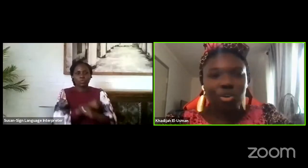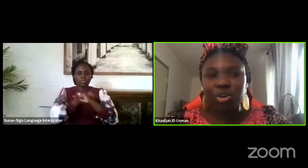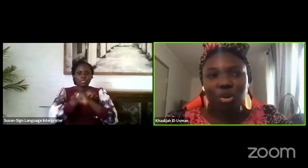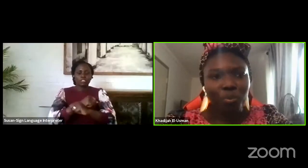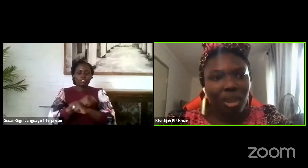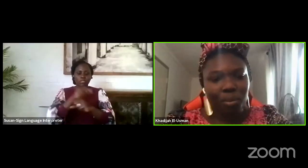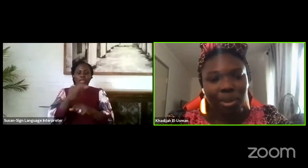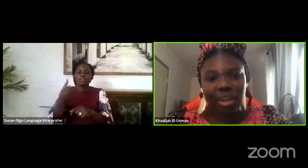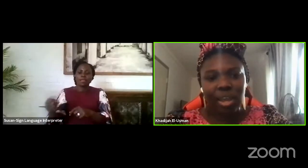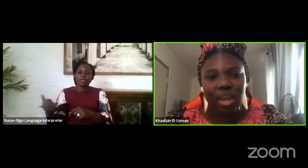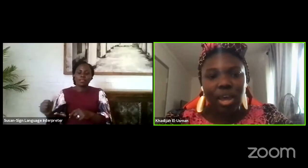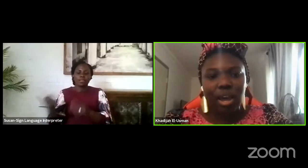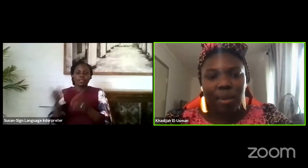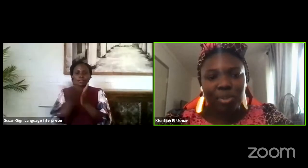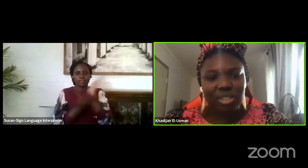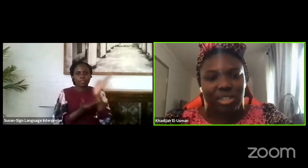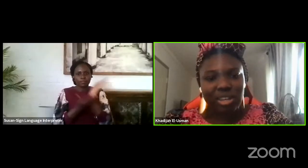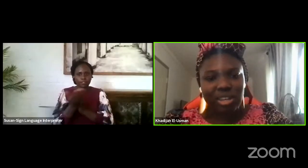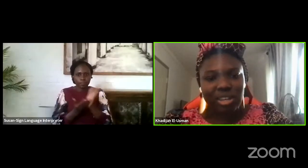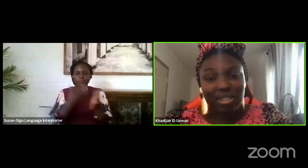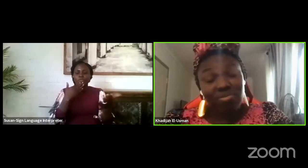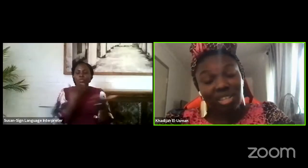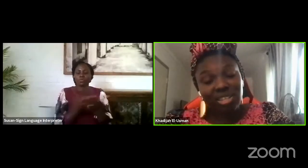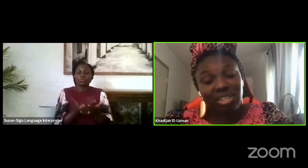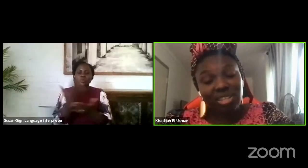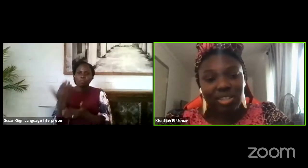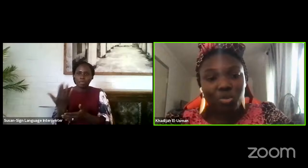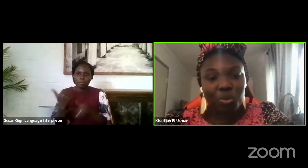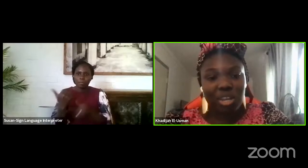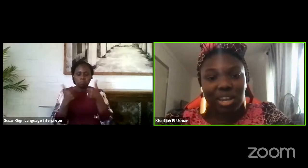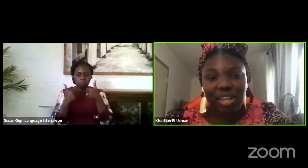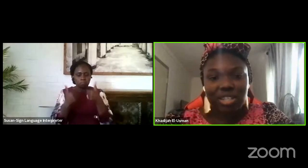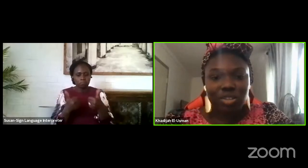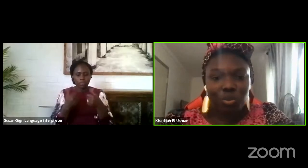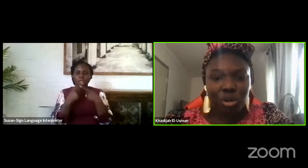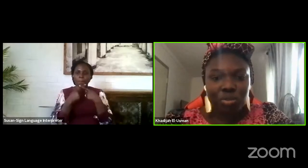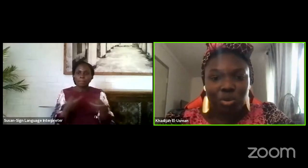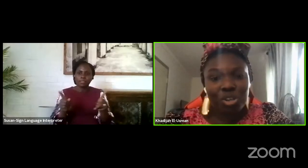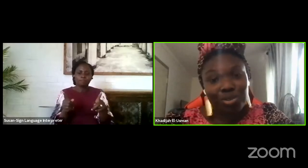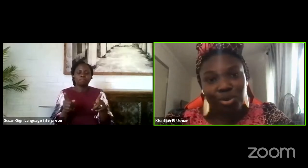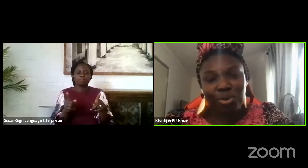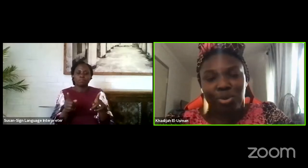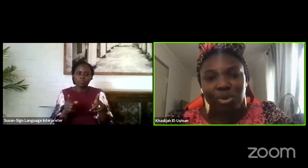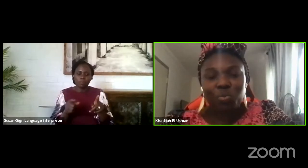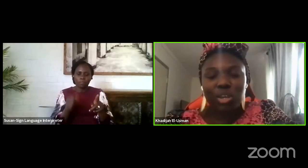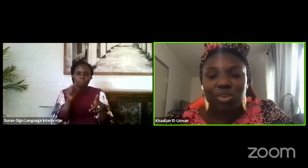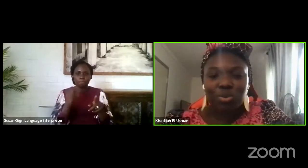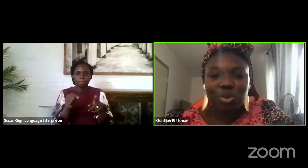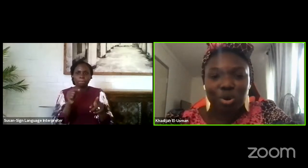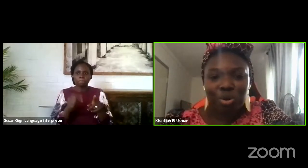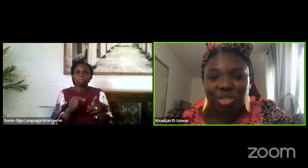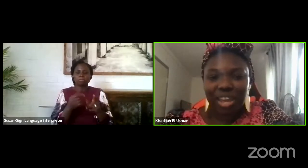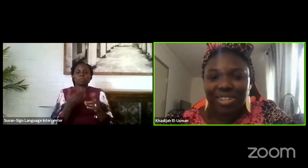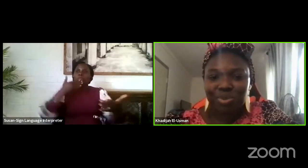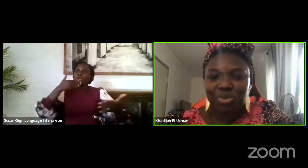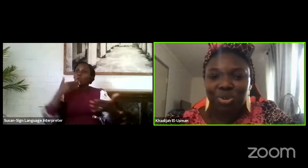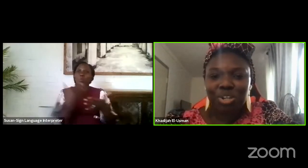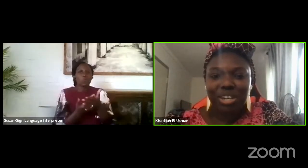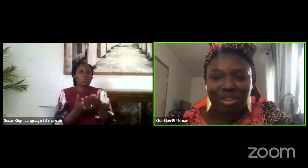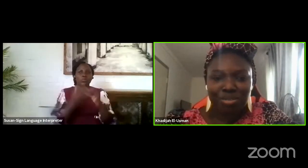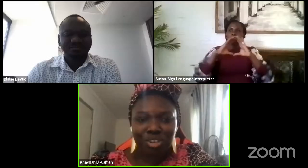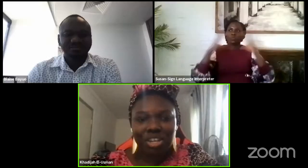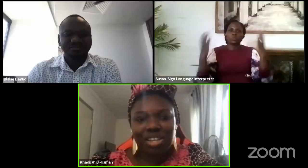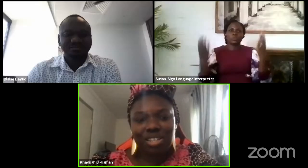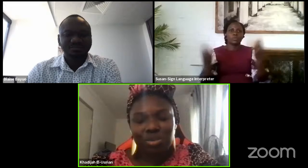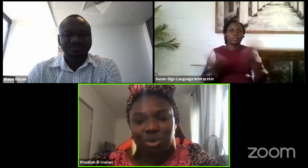services. It's all good on paper, but this would be in an ideal world. But we do know that